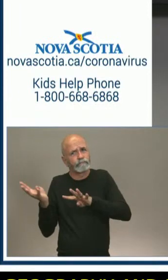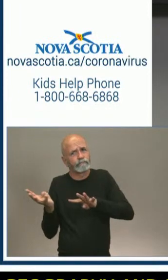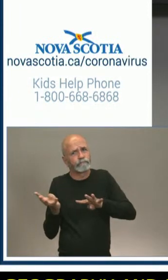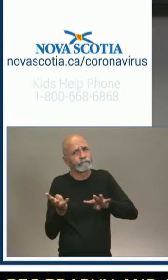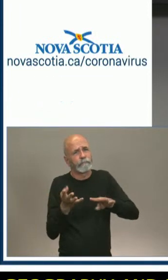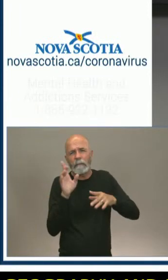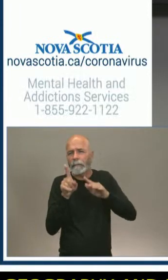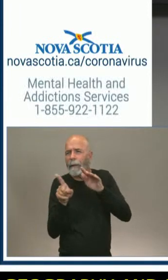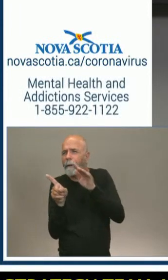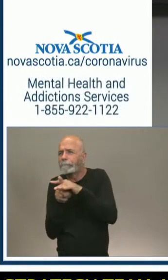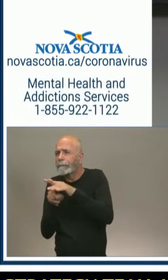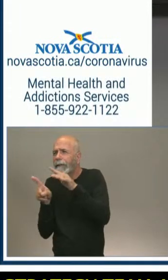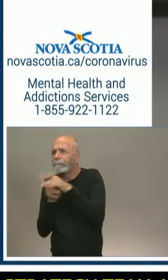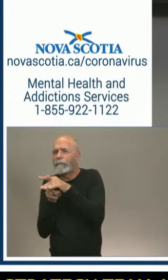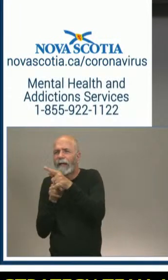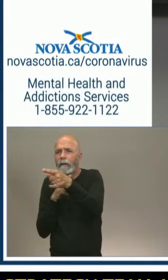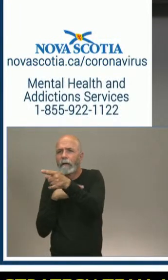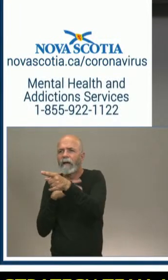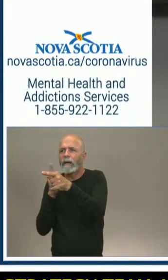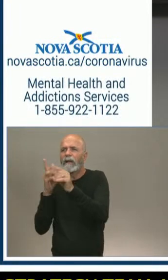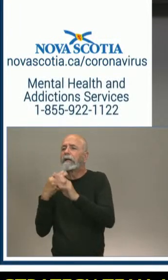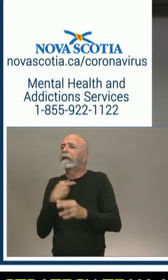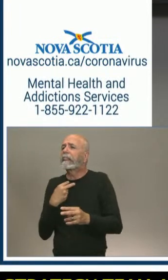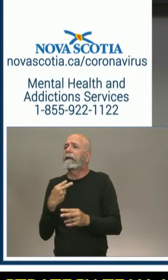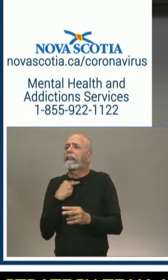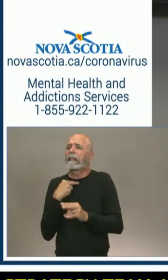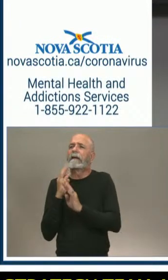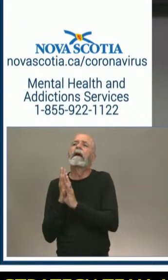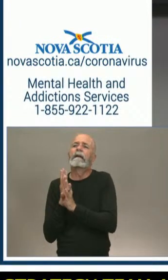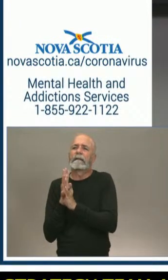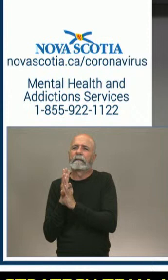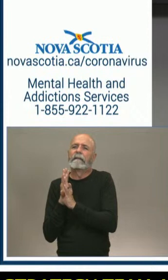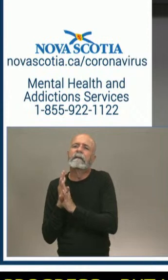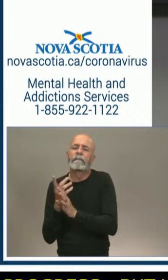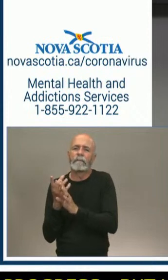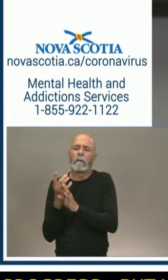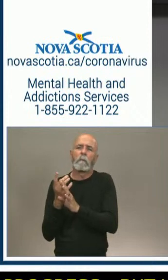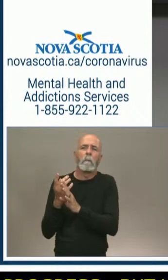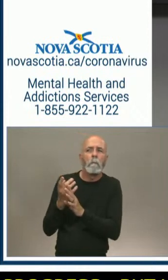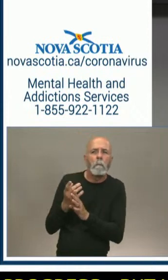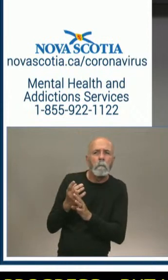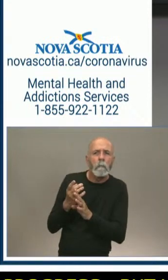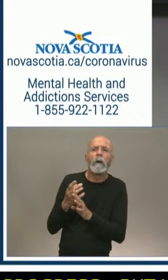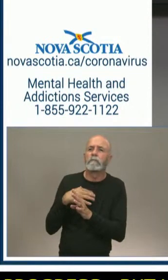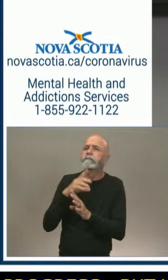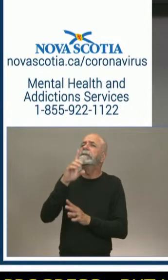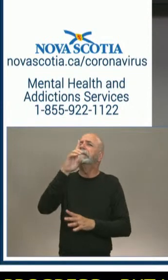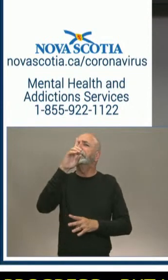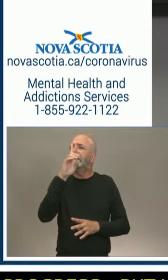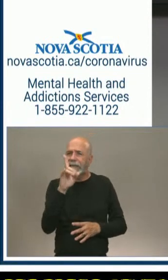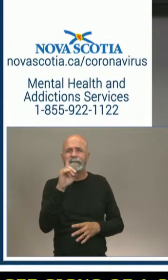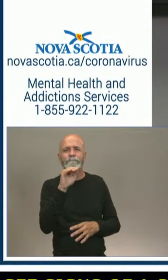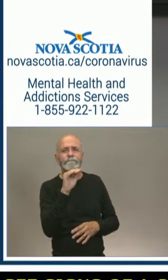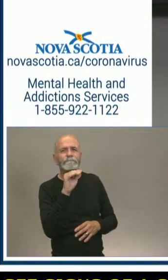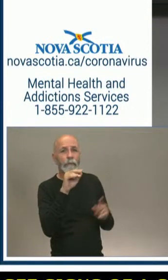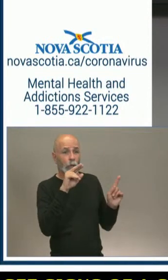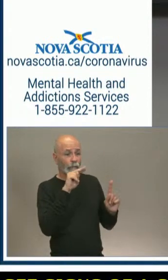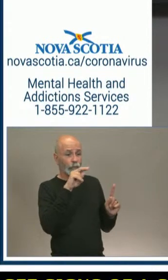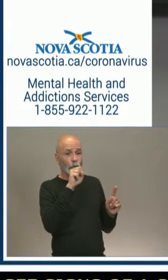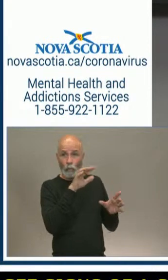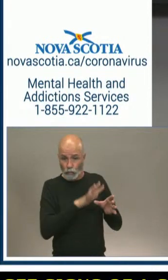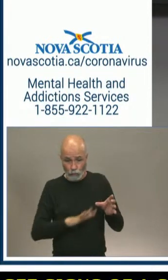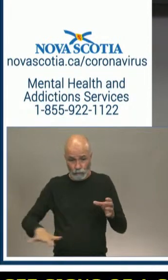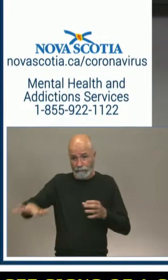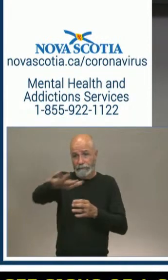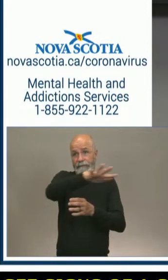a slowdown. We've already done that in a couple of circumstances where we had small communities in parts of the province where we